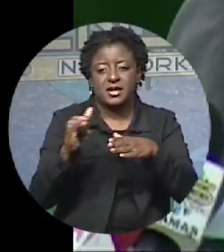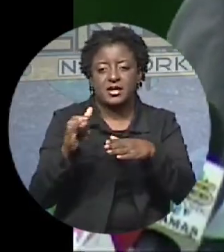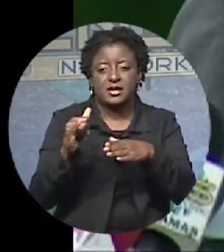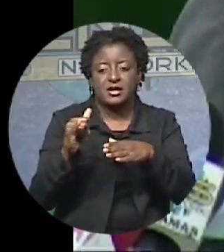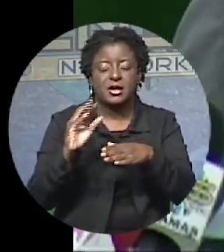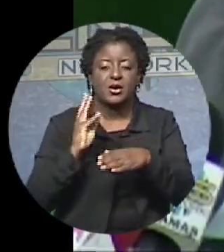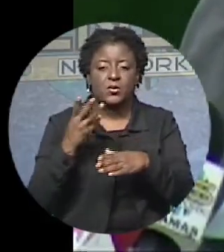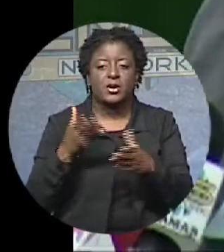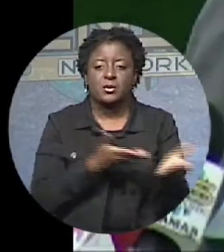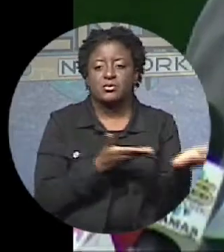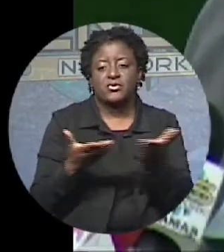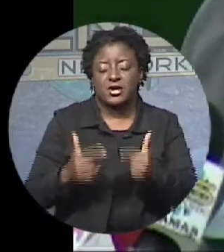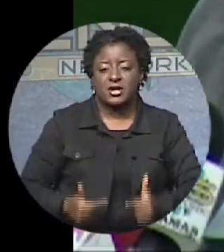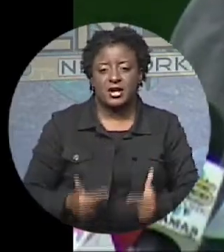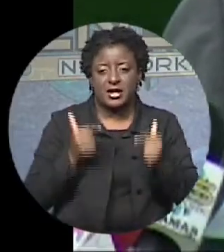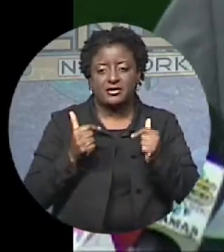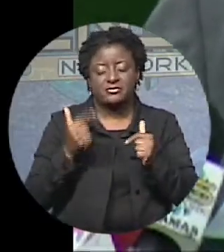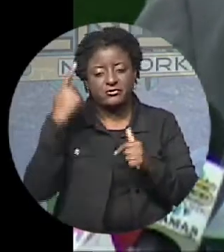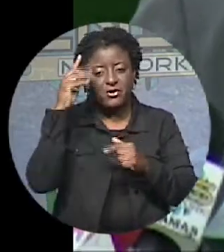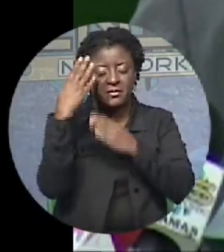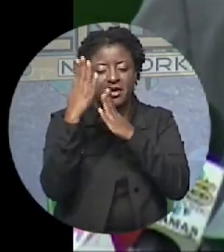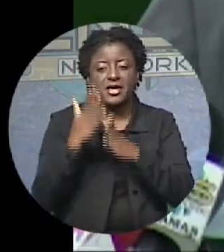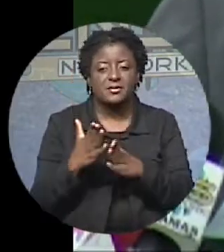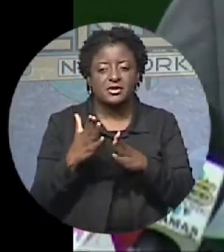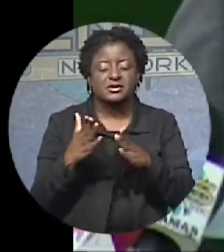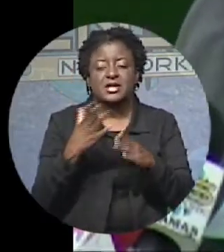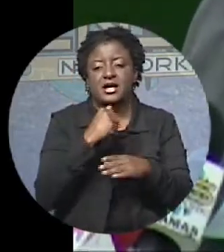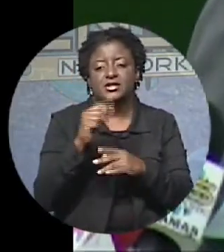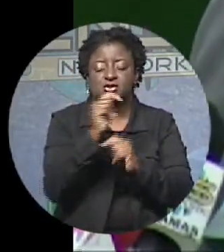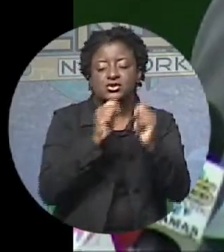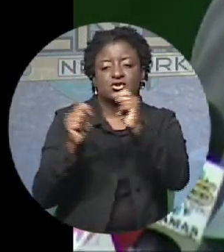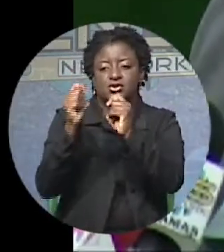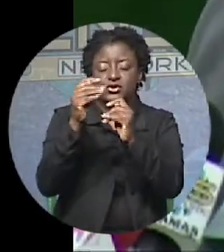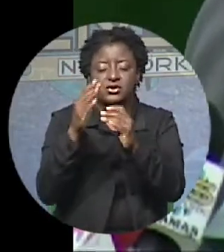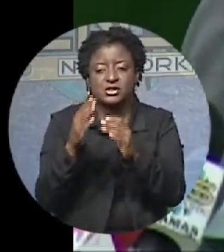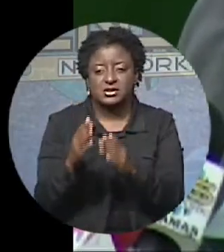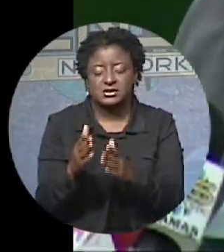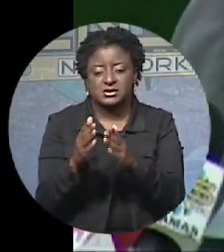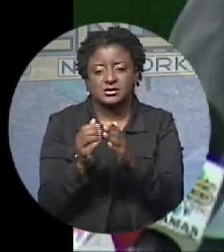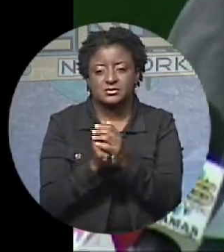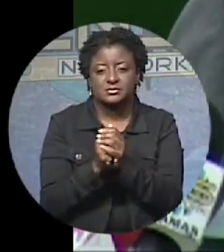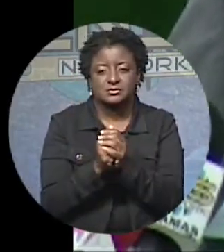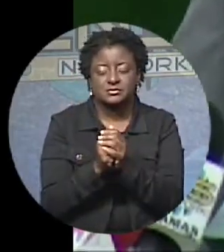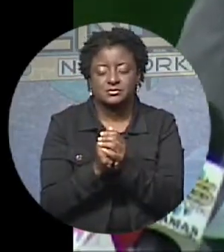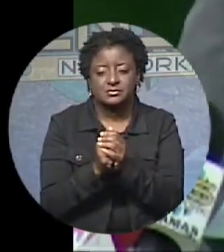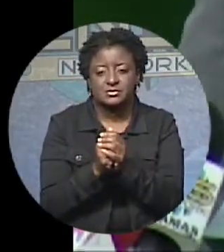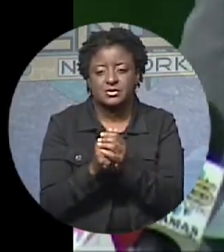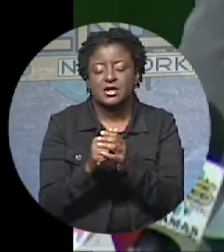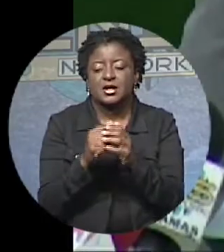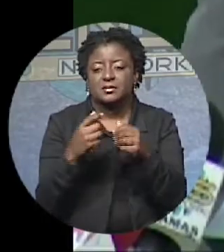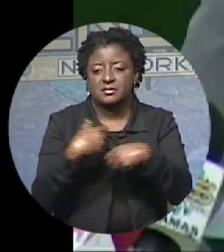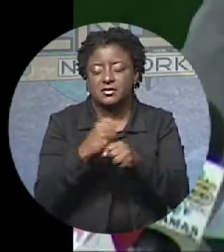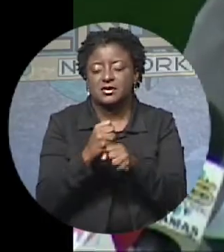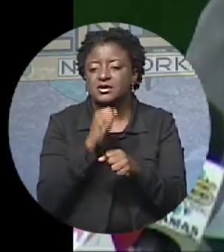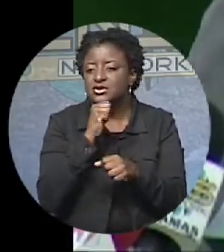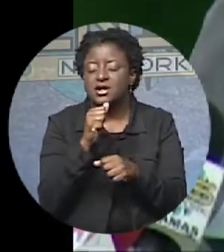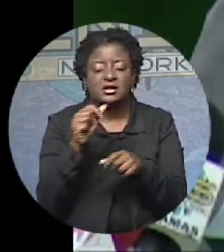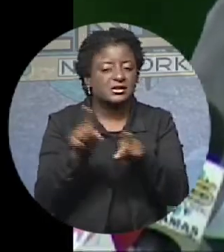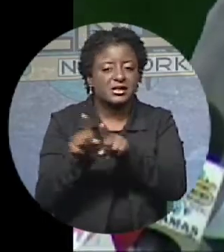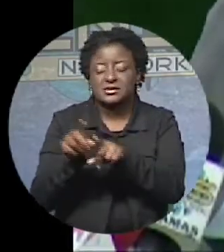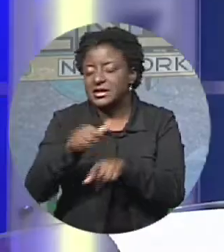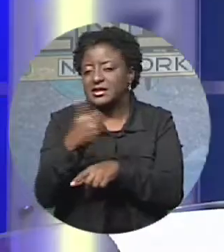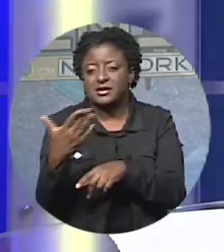it for Bahamians and tourists alike through historic military pageantry unlike anything to be found anywhere else in the